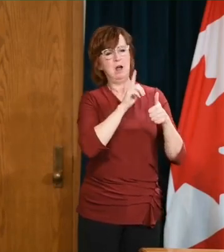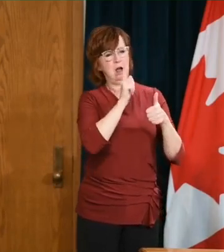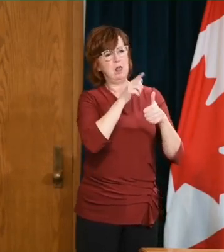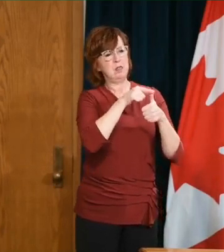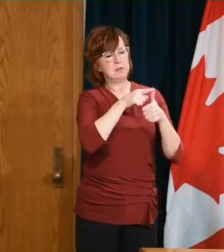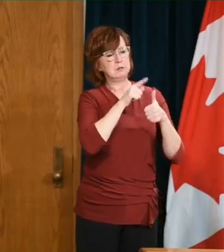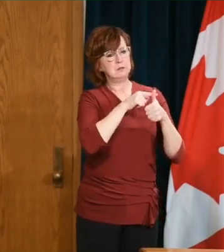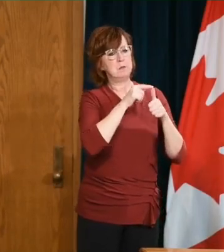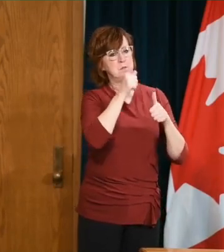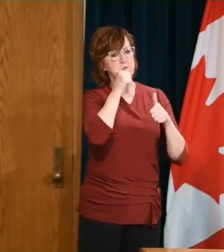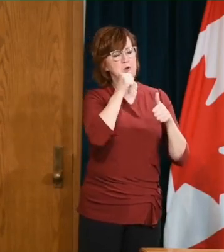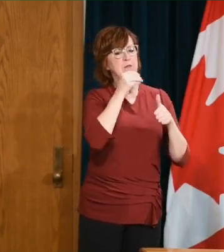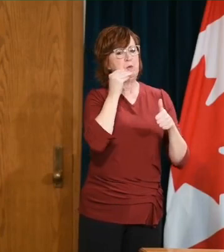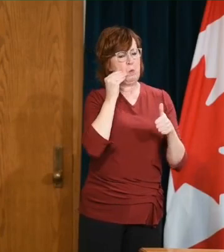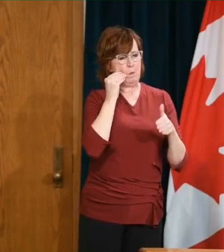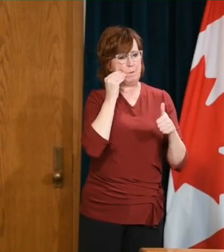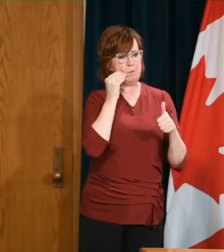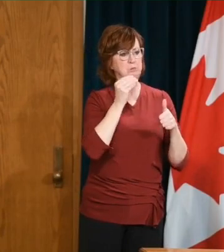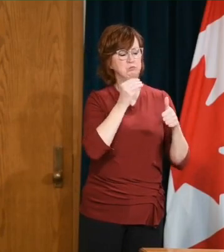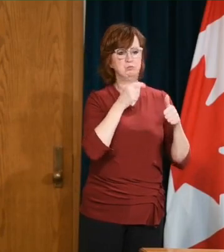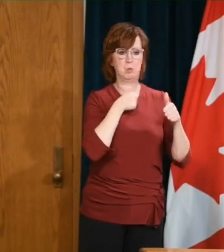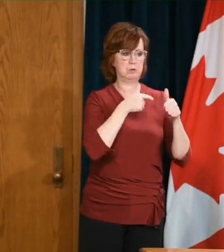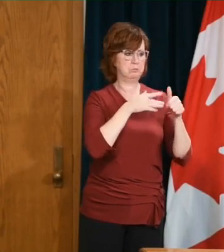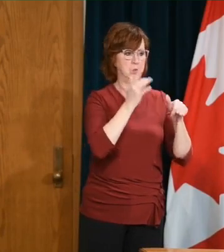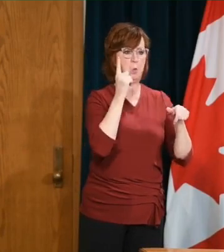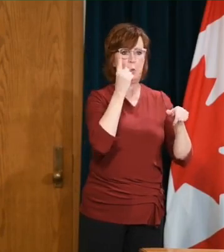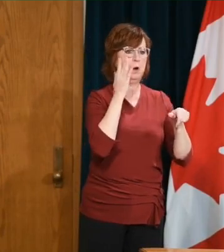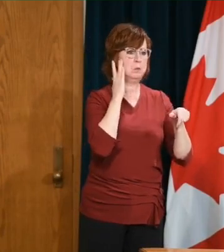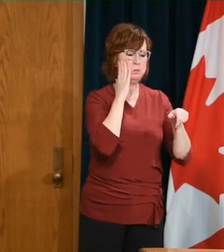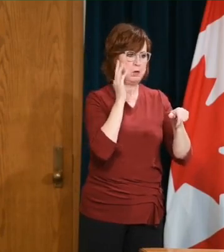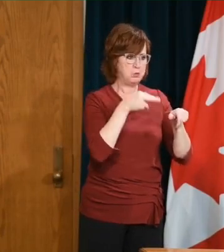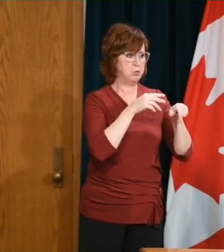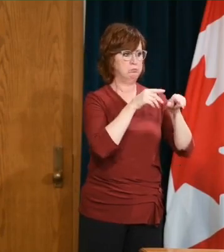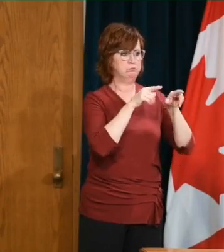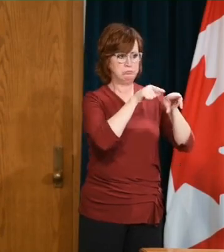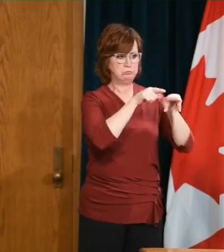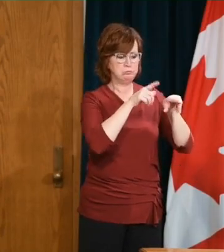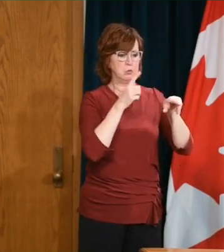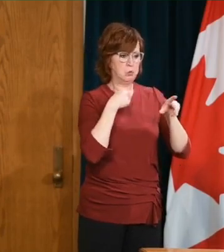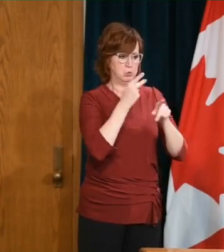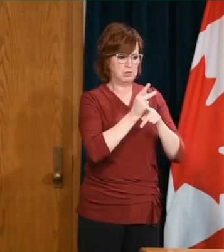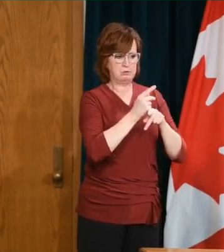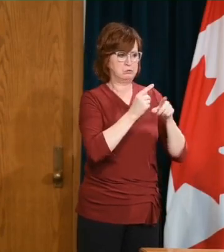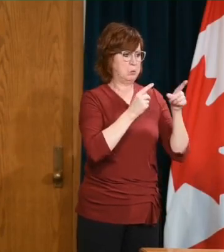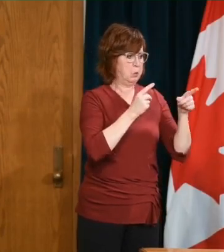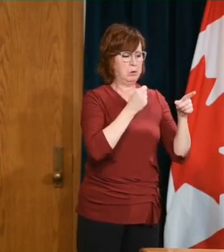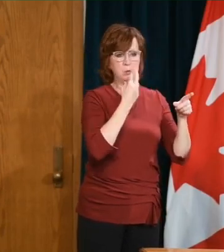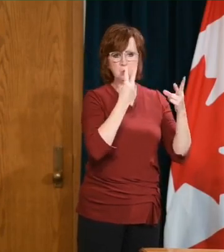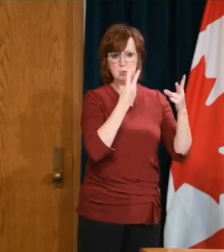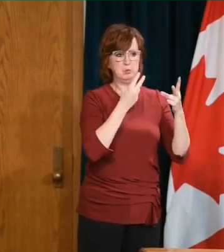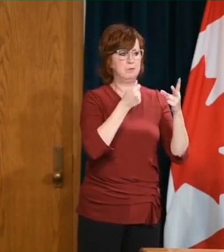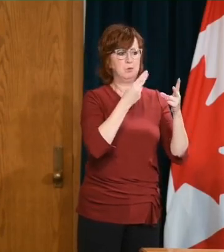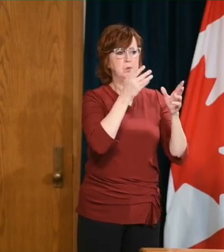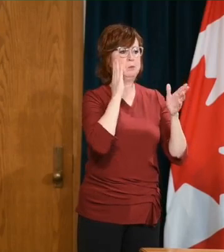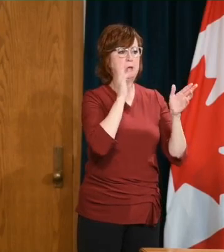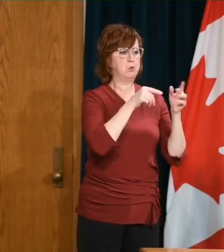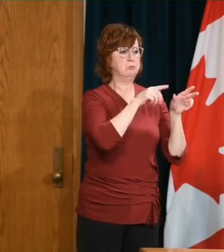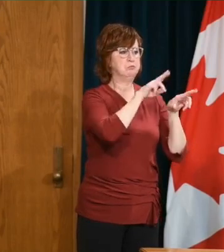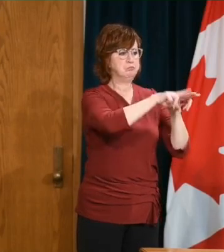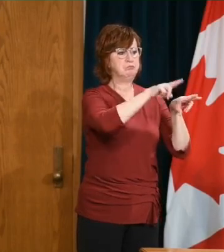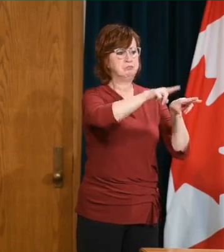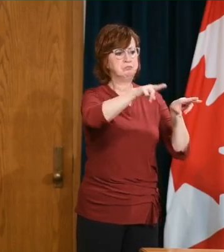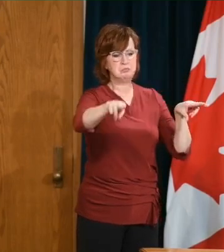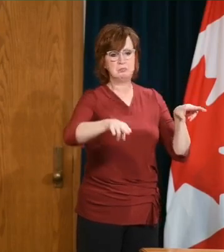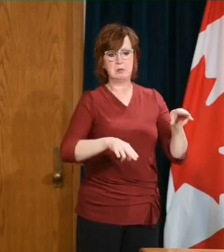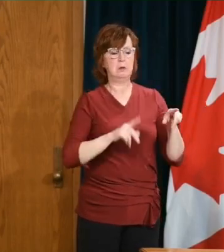and operated and provide both accommodation and care. And these are actually people, they're treated as homes. But the care